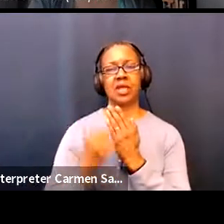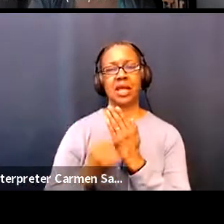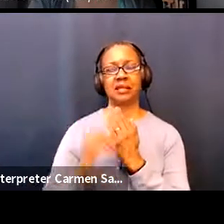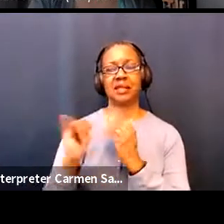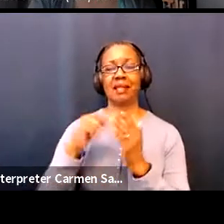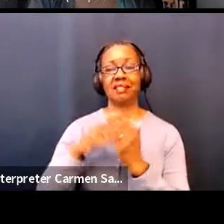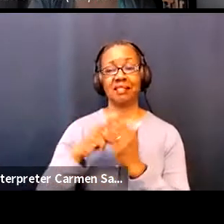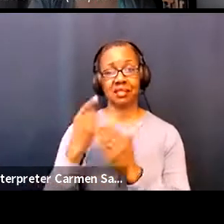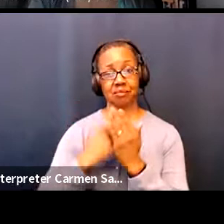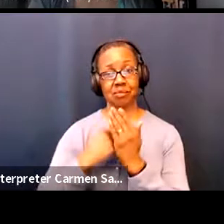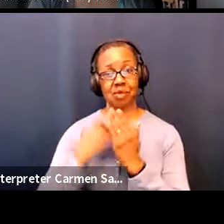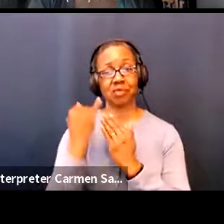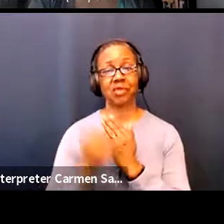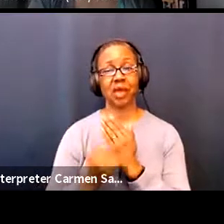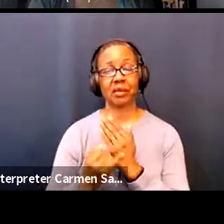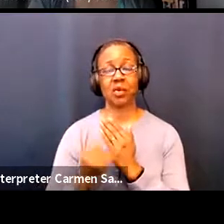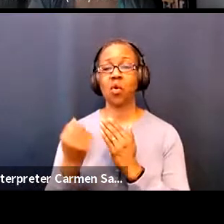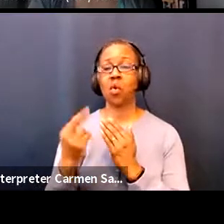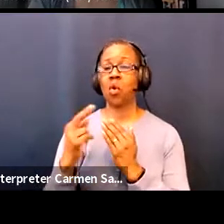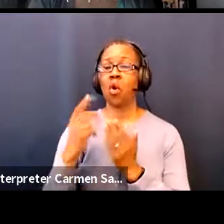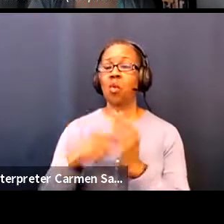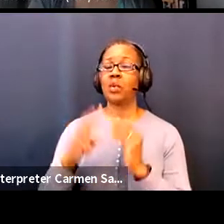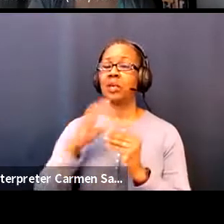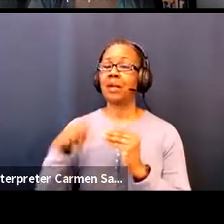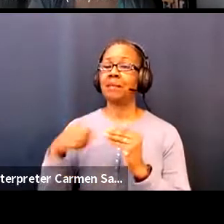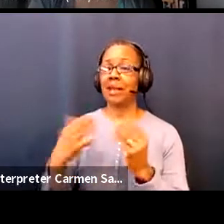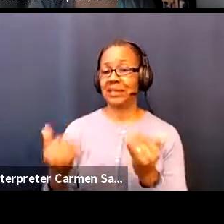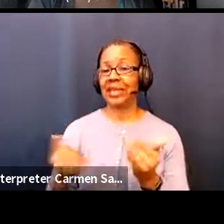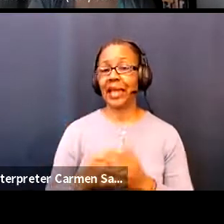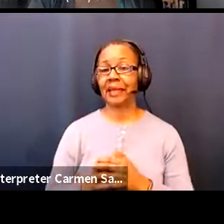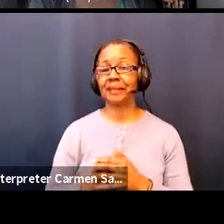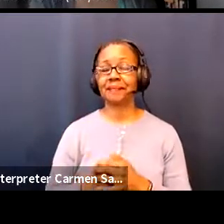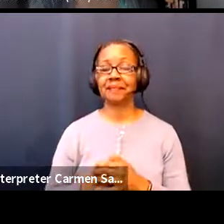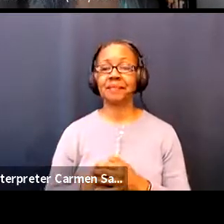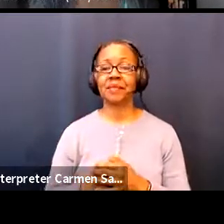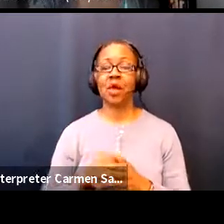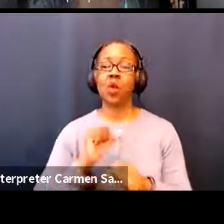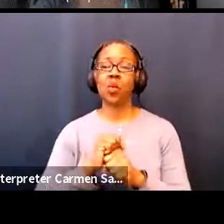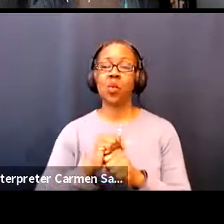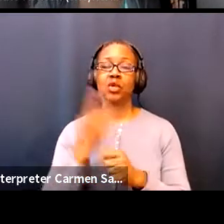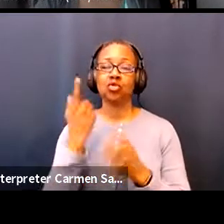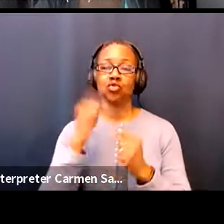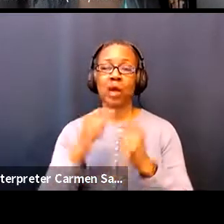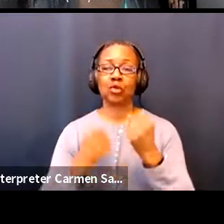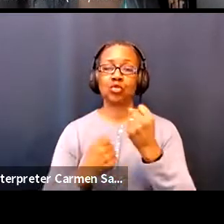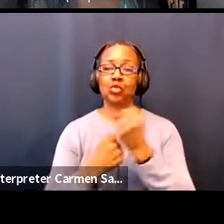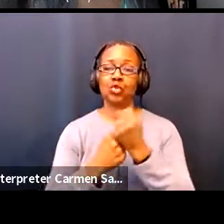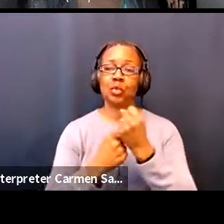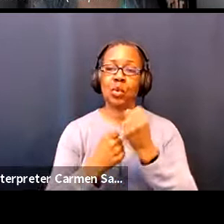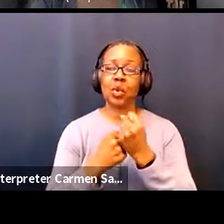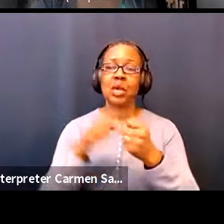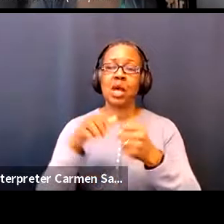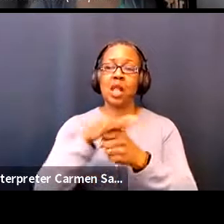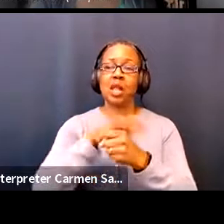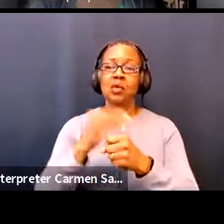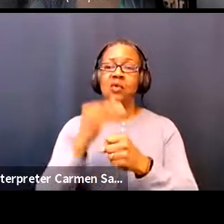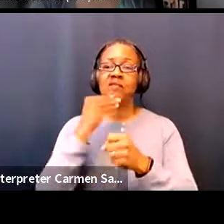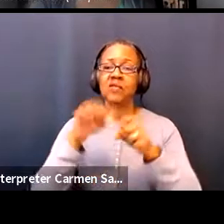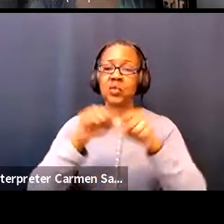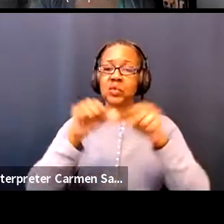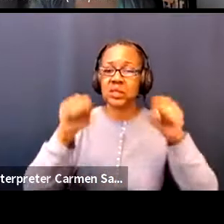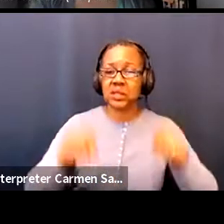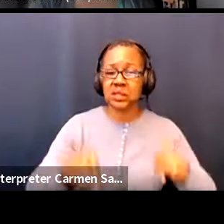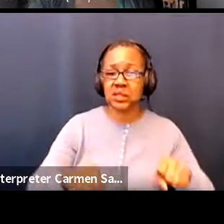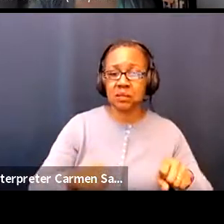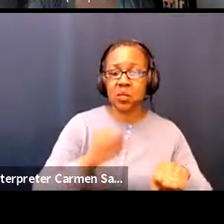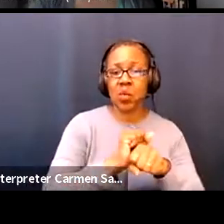like this one, or like the ones that we're talking about today, working to support local food systems work, regional